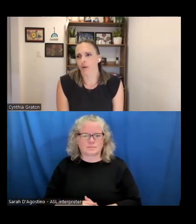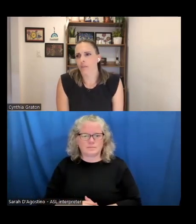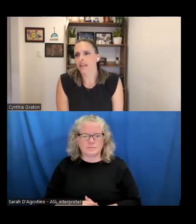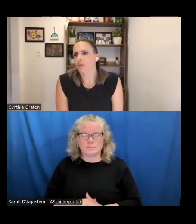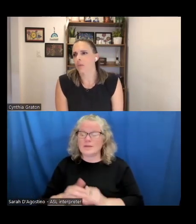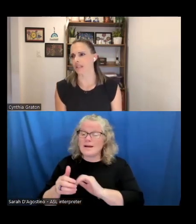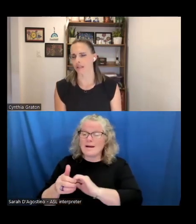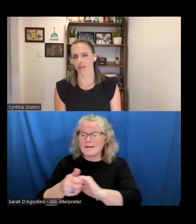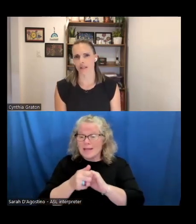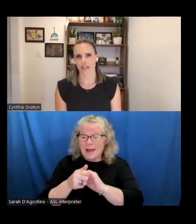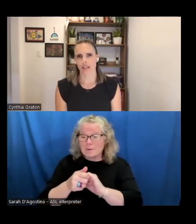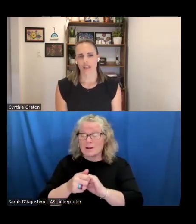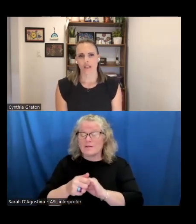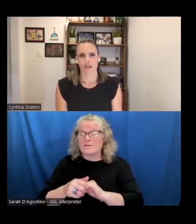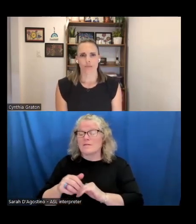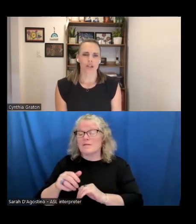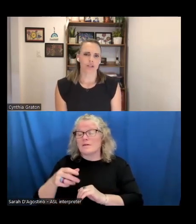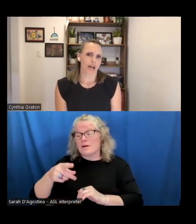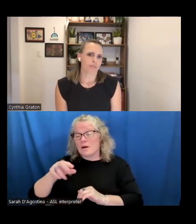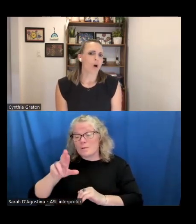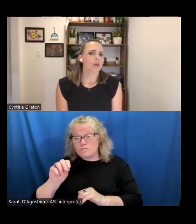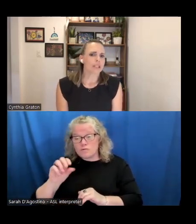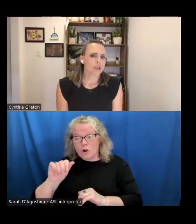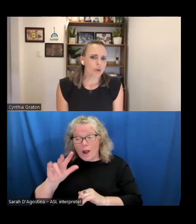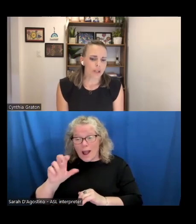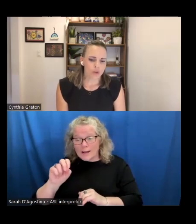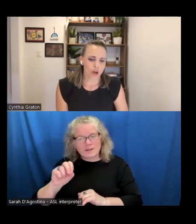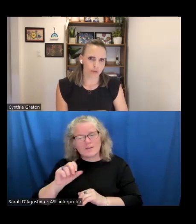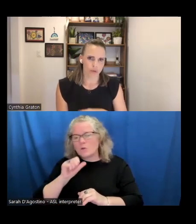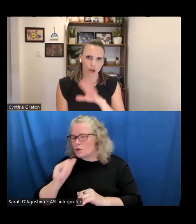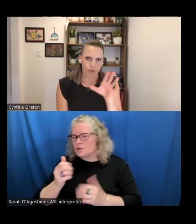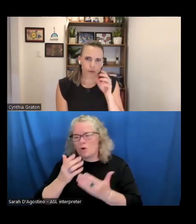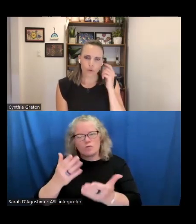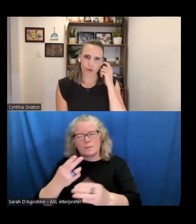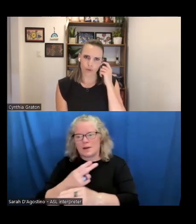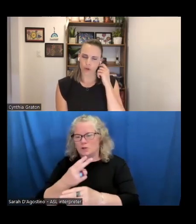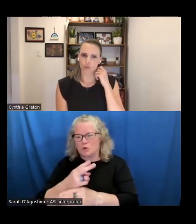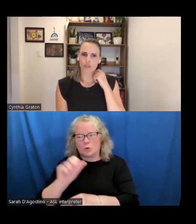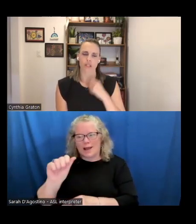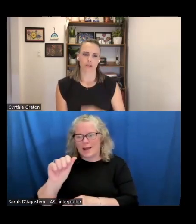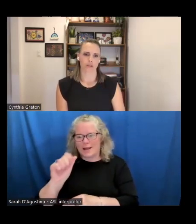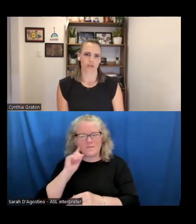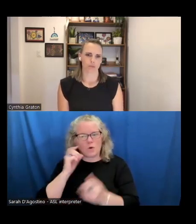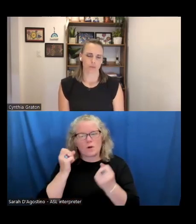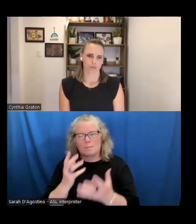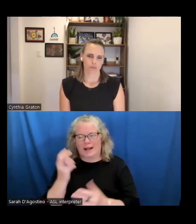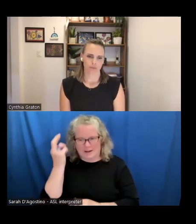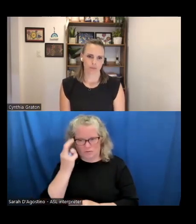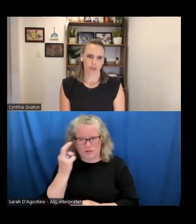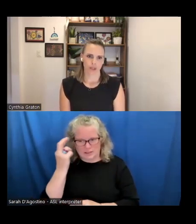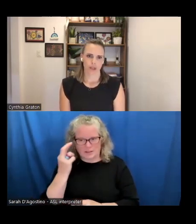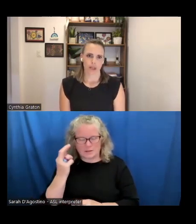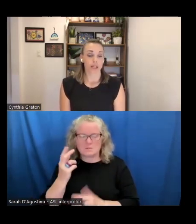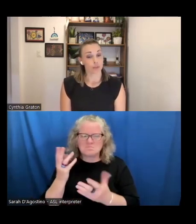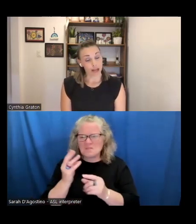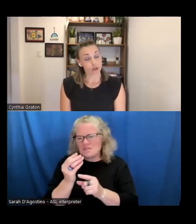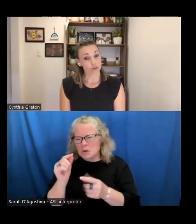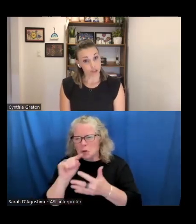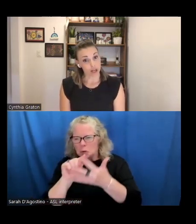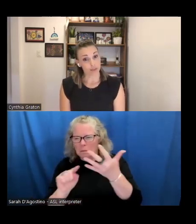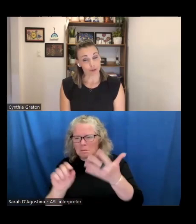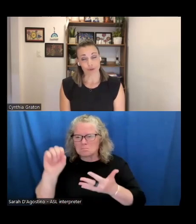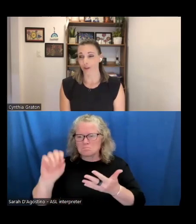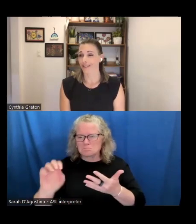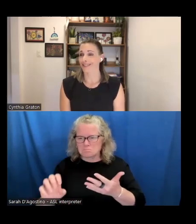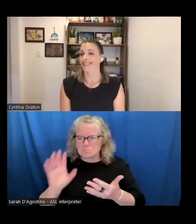A for many reasons, but I'm only going to cover a few of those reasons in a matter